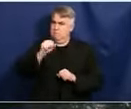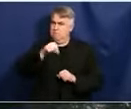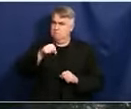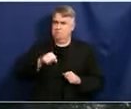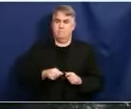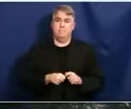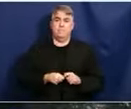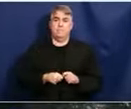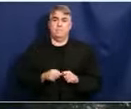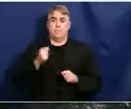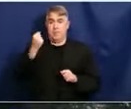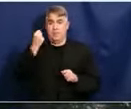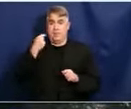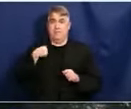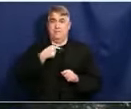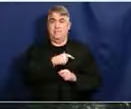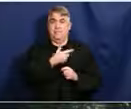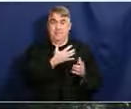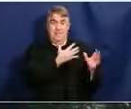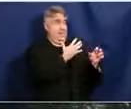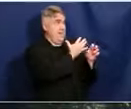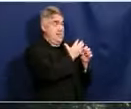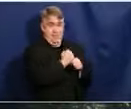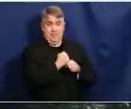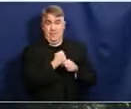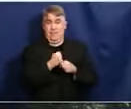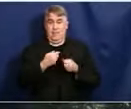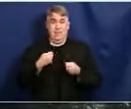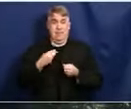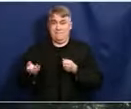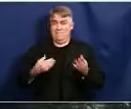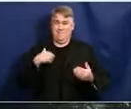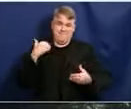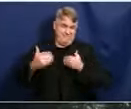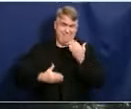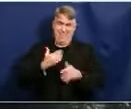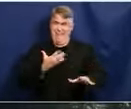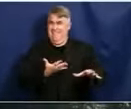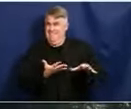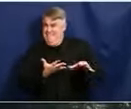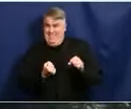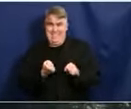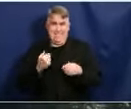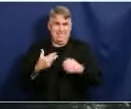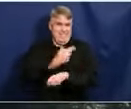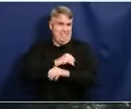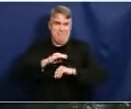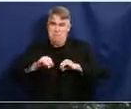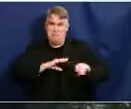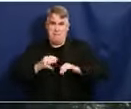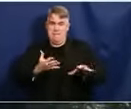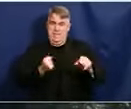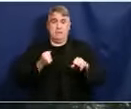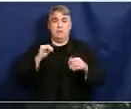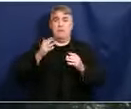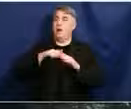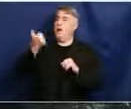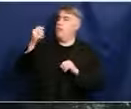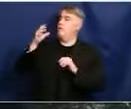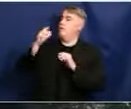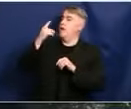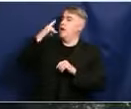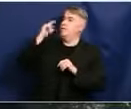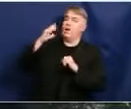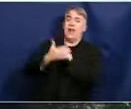in California in number of vaccines administered per person. 1 in 4 San Diegans, 25% have received at least